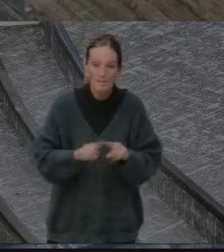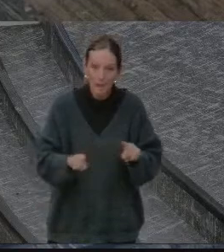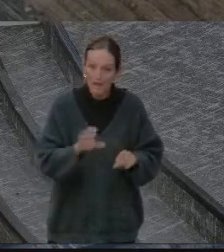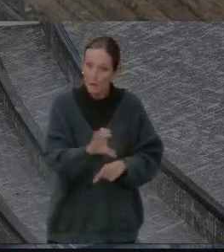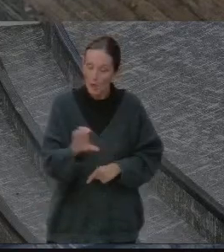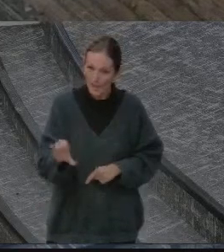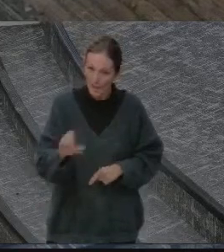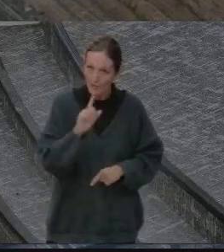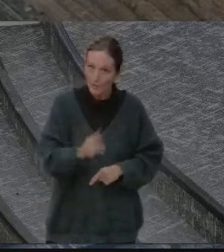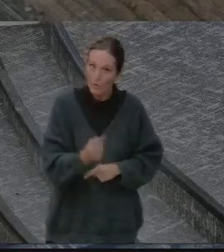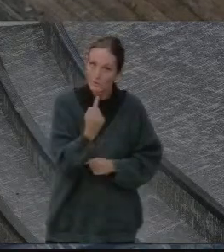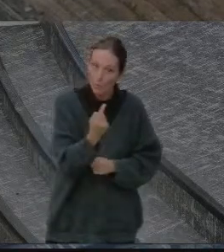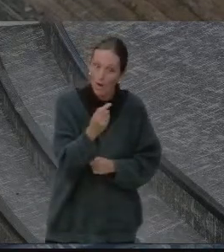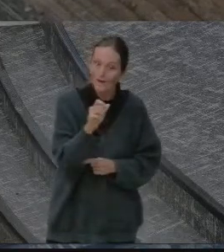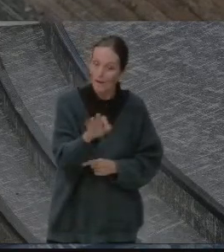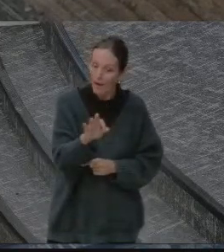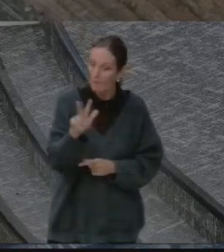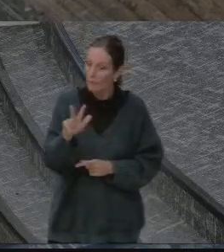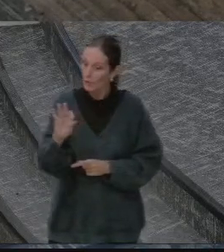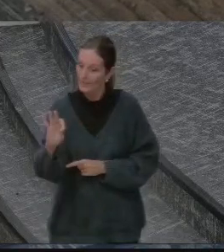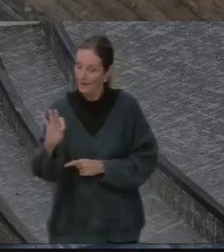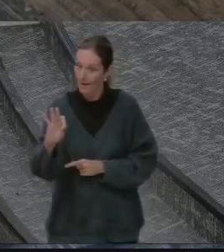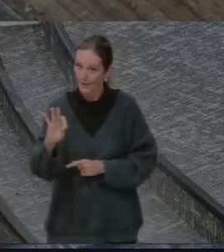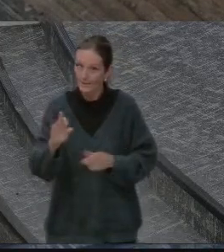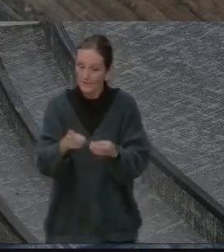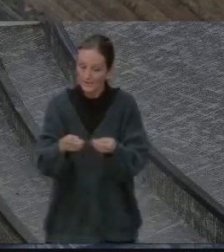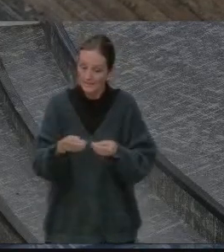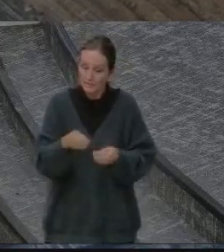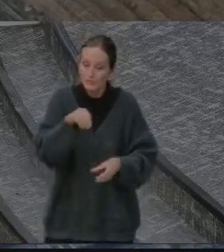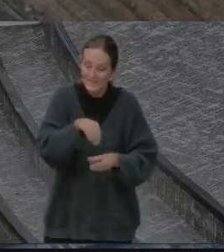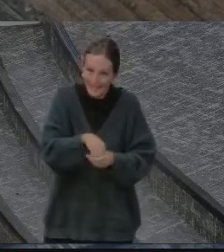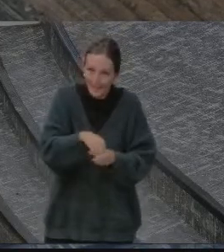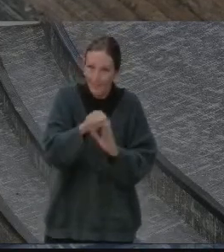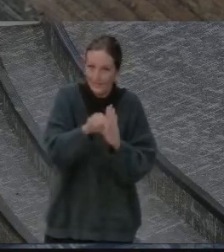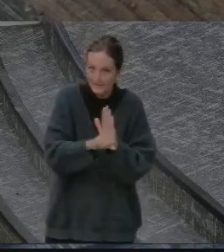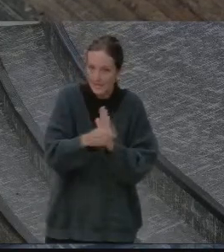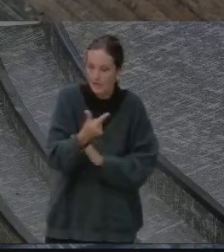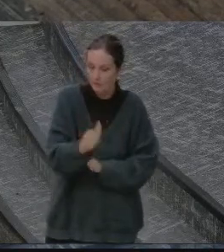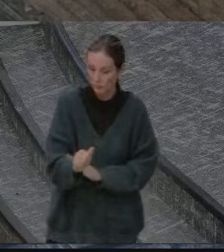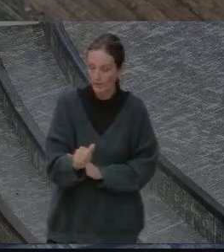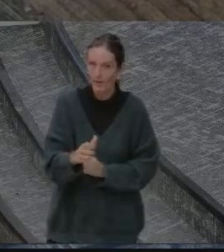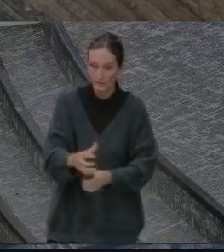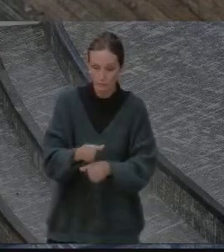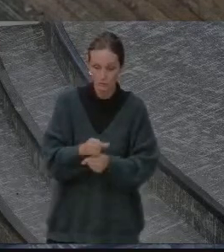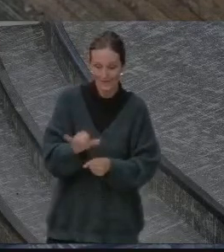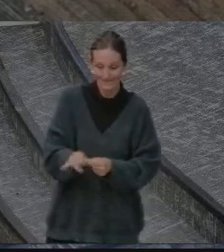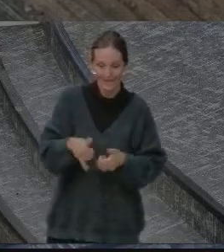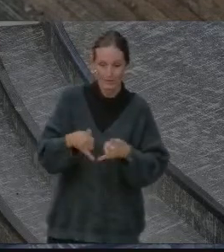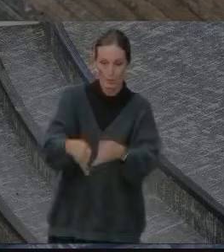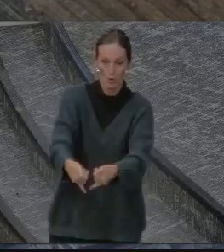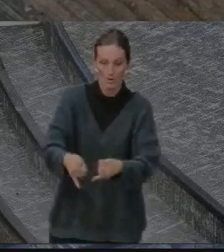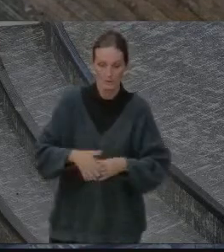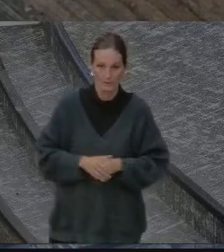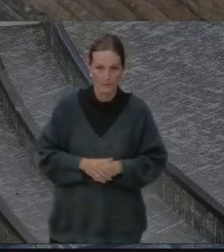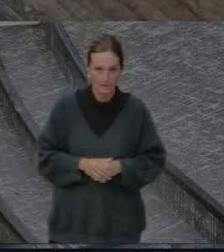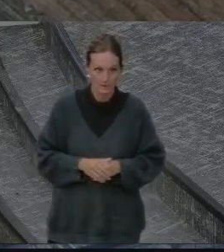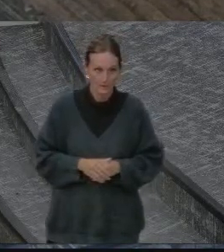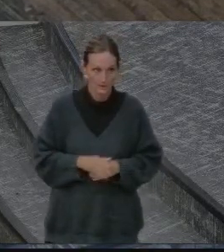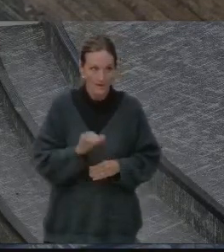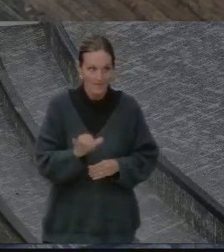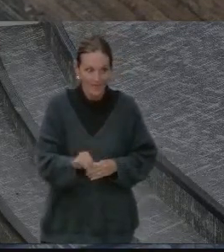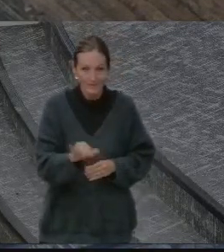one of only 39 school districts in the state of Georgia to get this award. So that's roughly